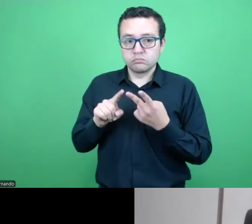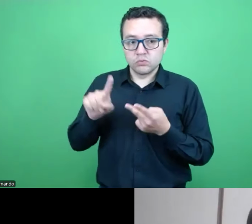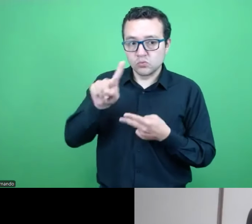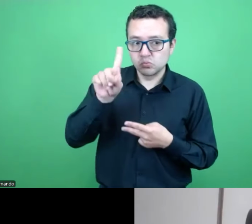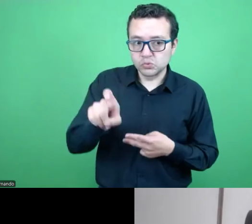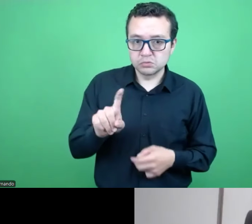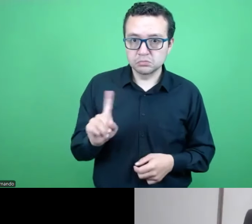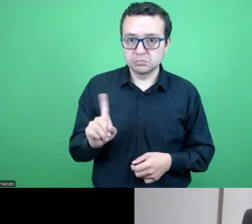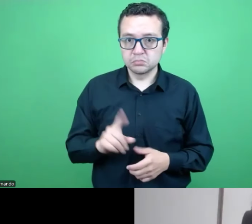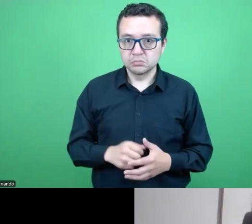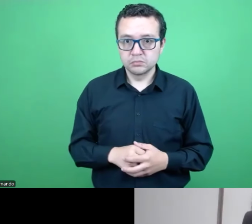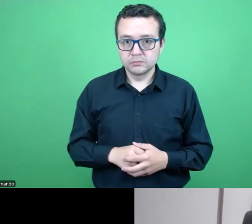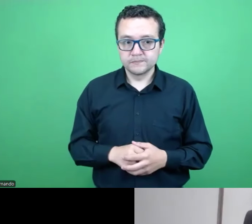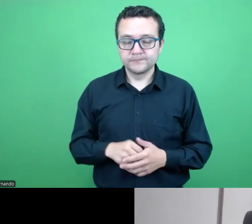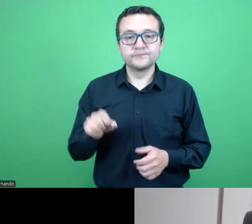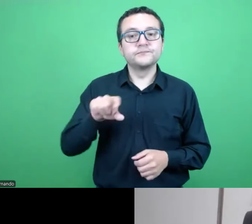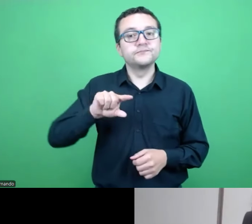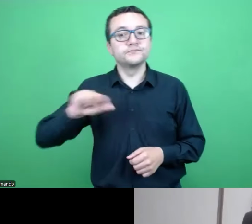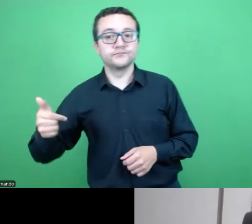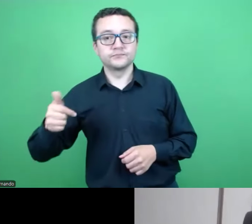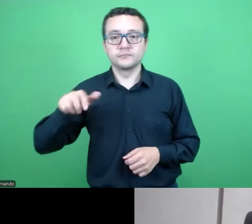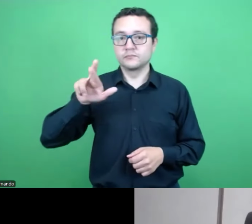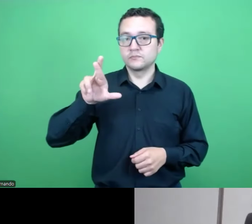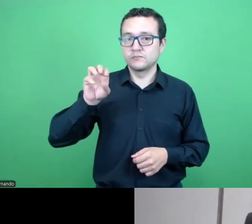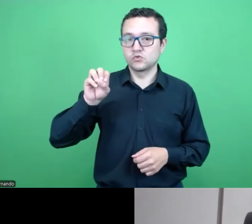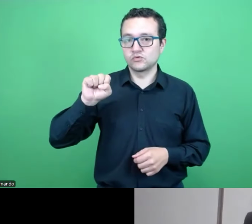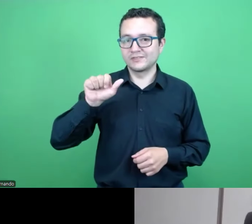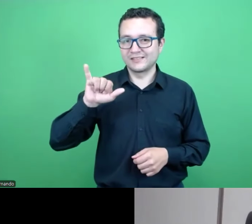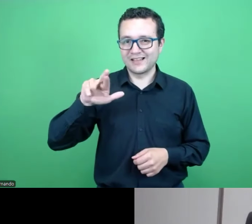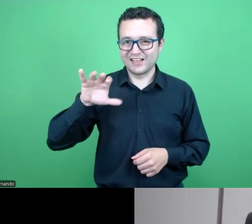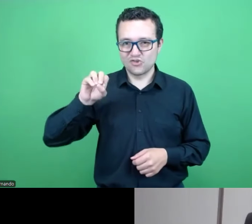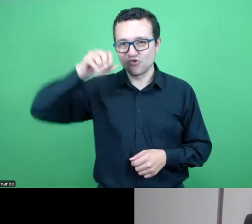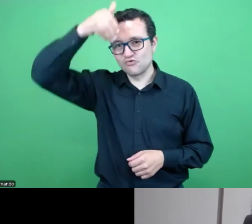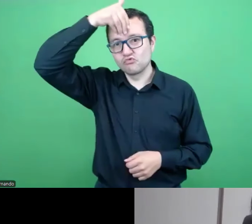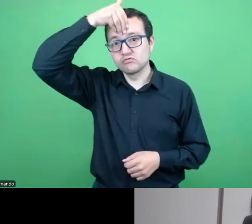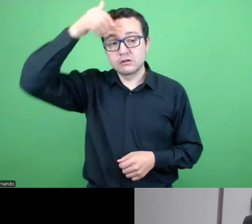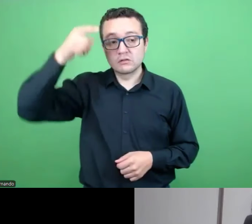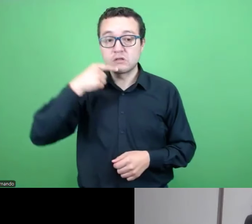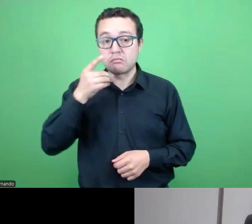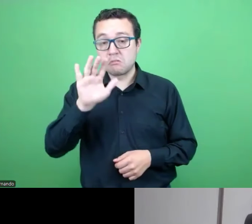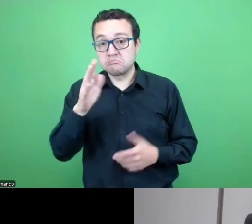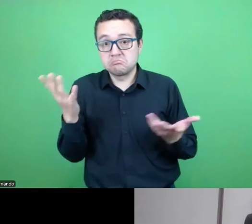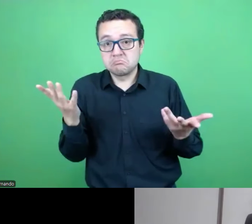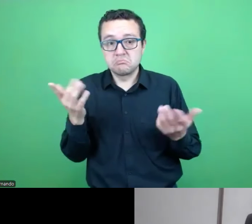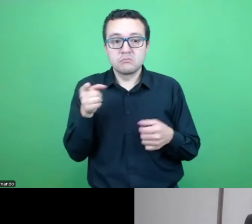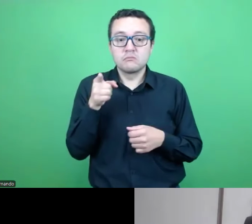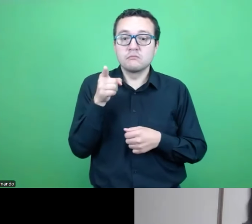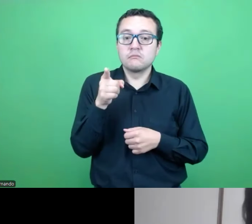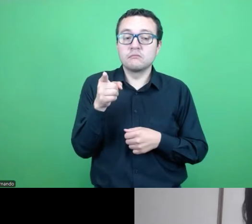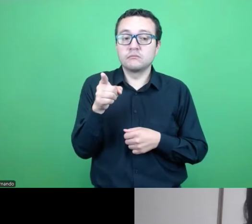maybe it would be great just to recall because we are talking about commitments. I mean, this example of